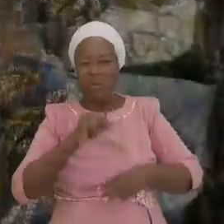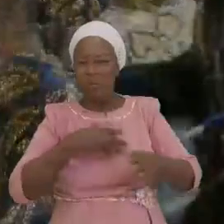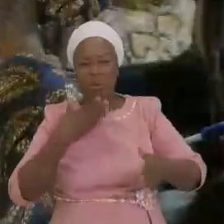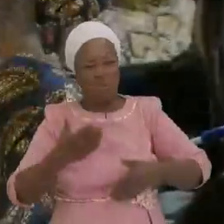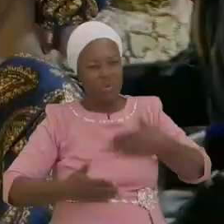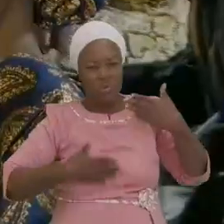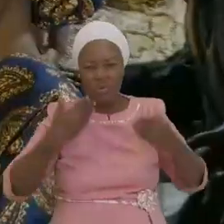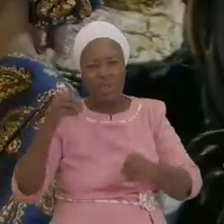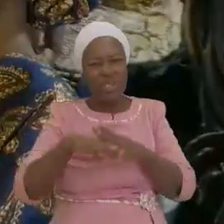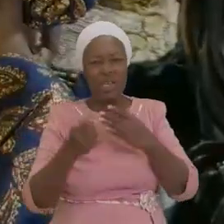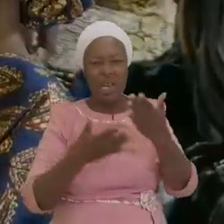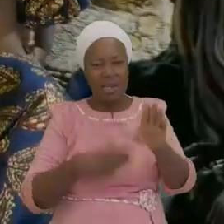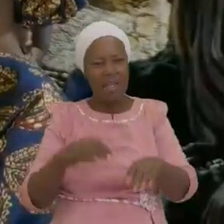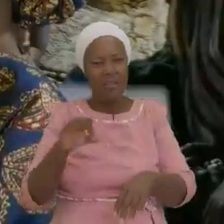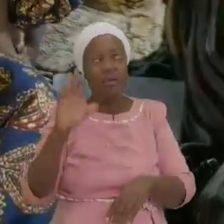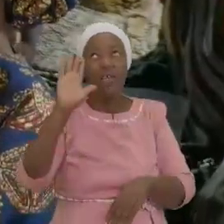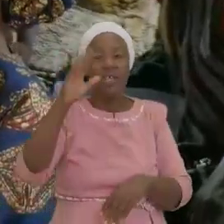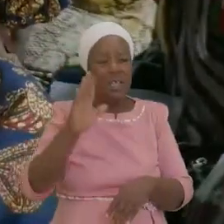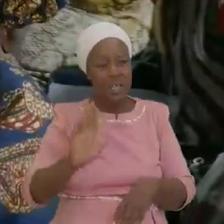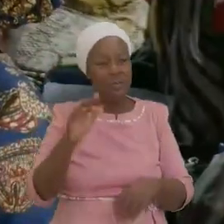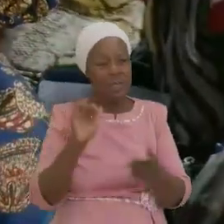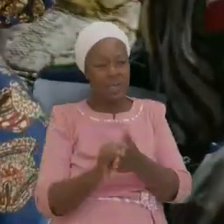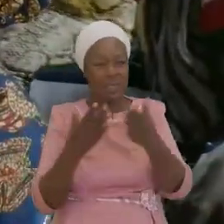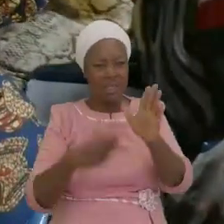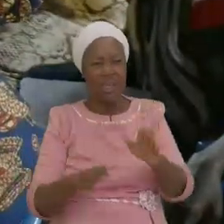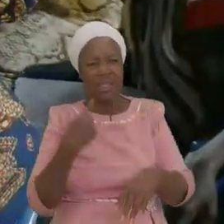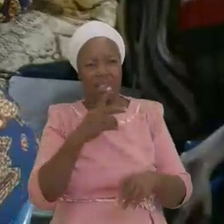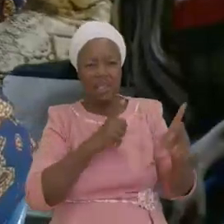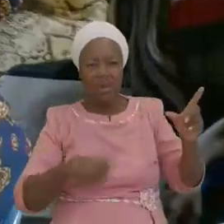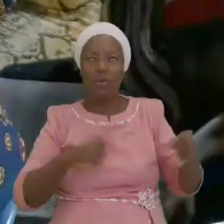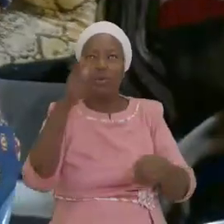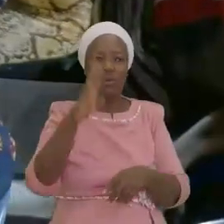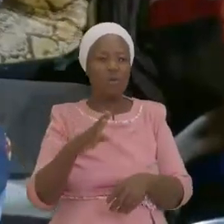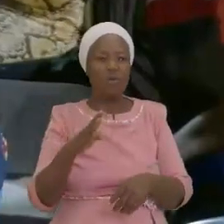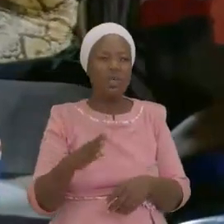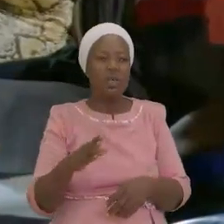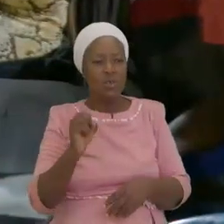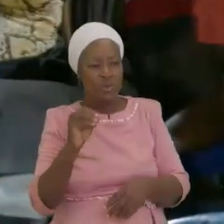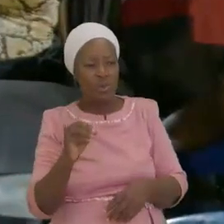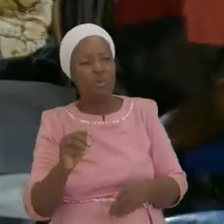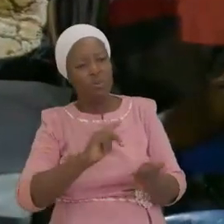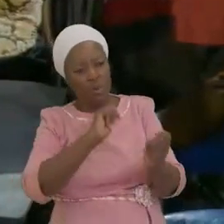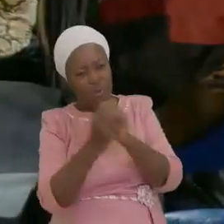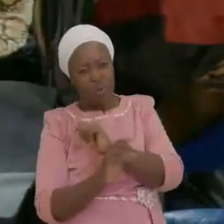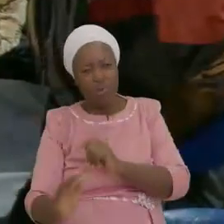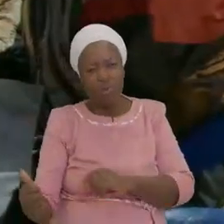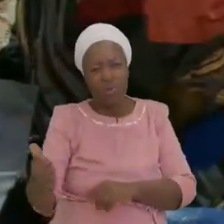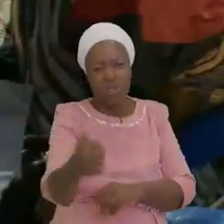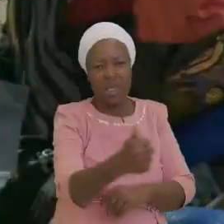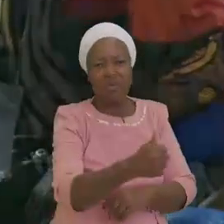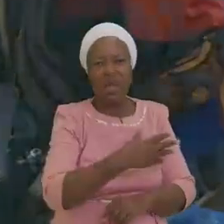the death of him that dies, says the Lord God. Wherefore, turn yourselves and leave